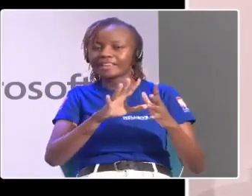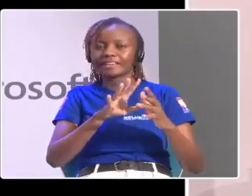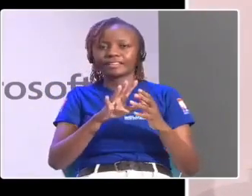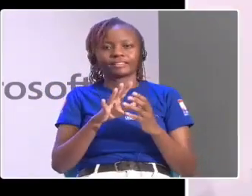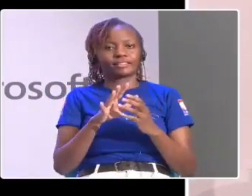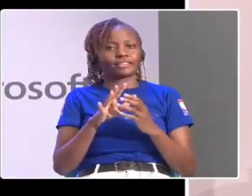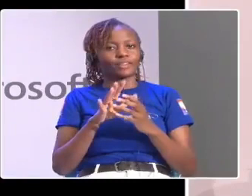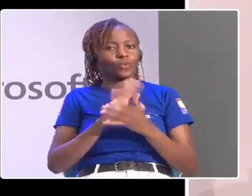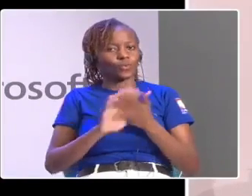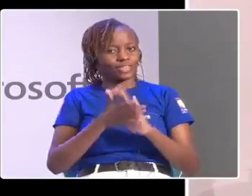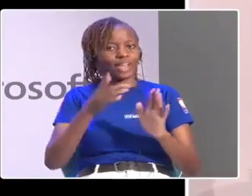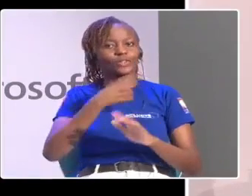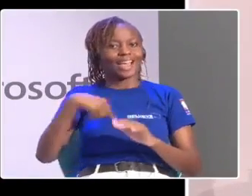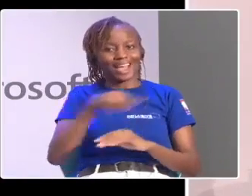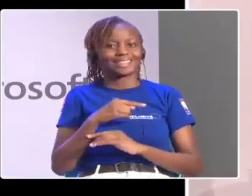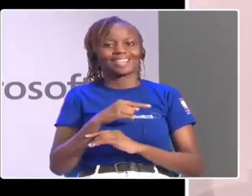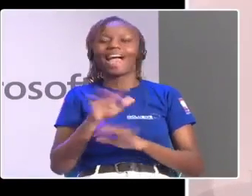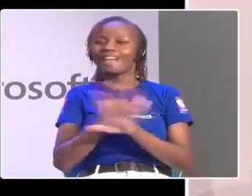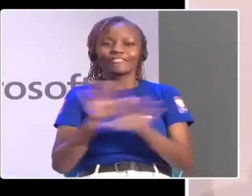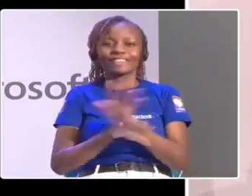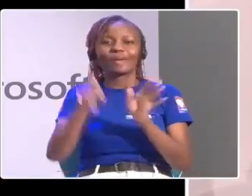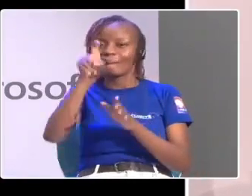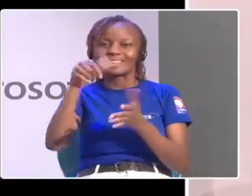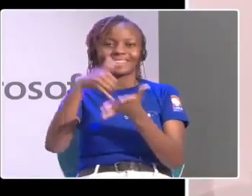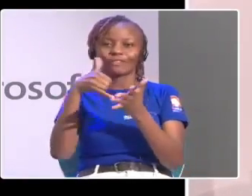at all. So it has two parts.